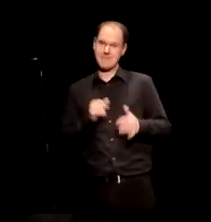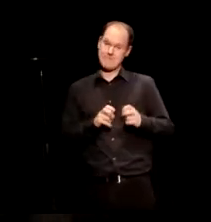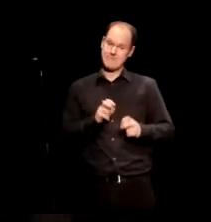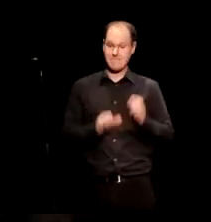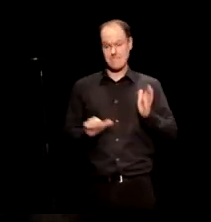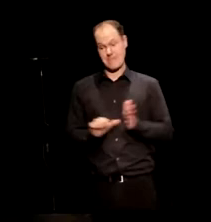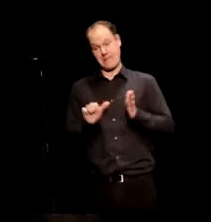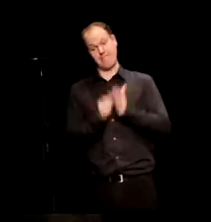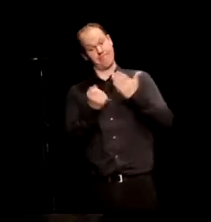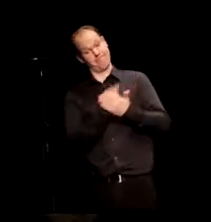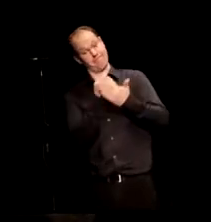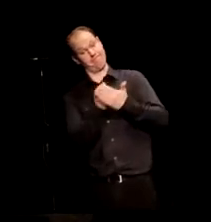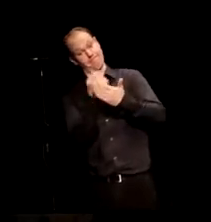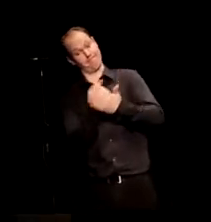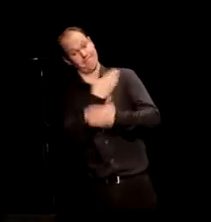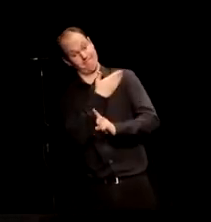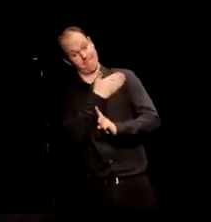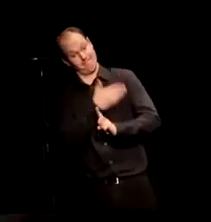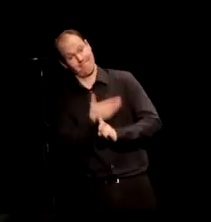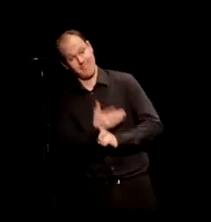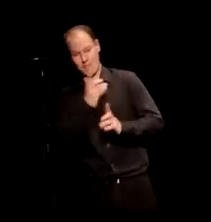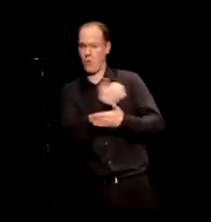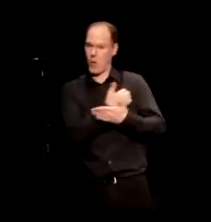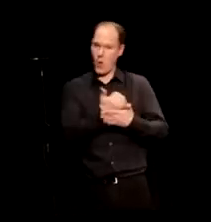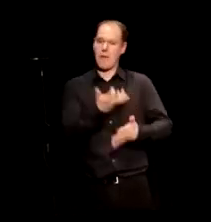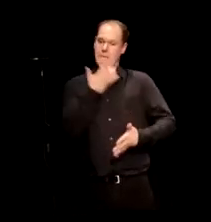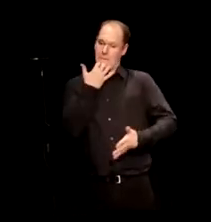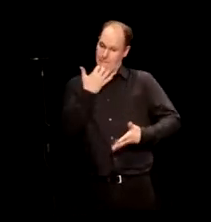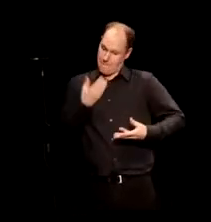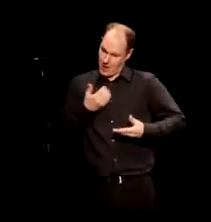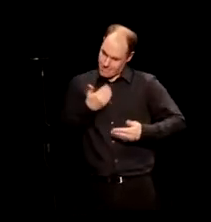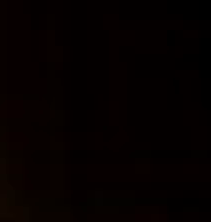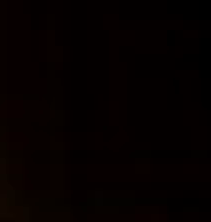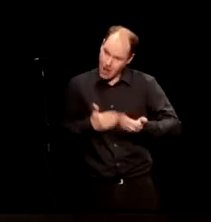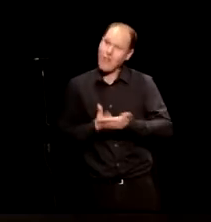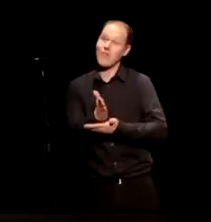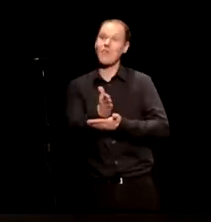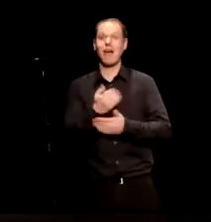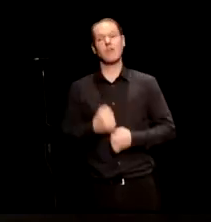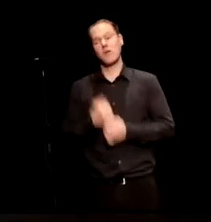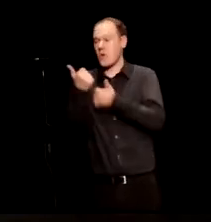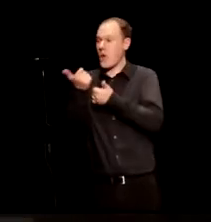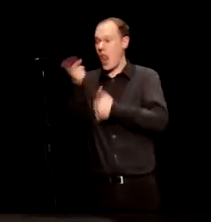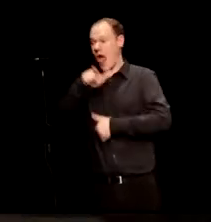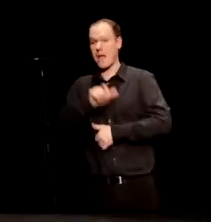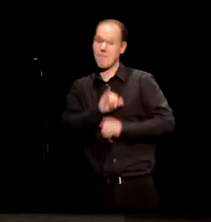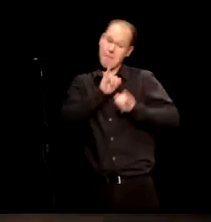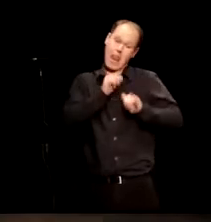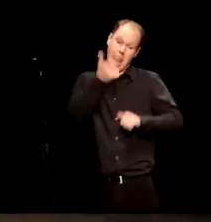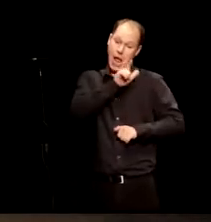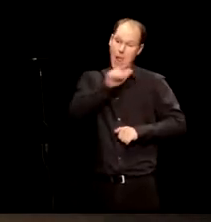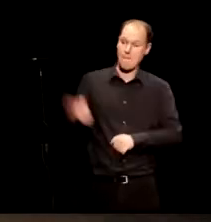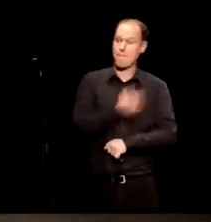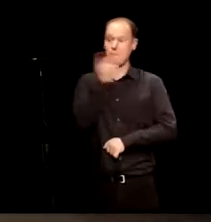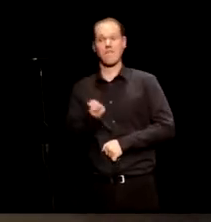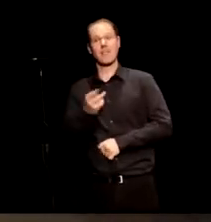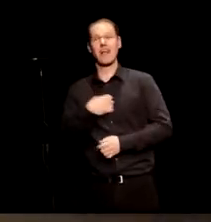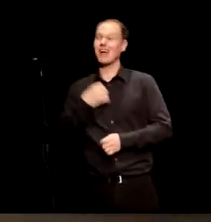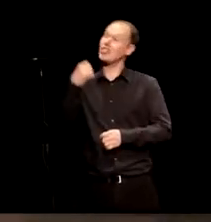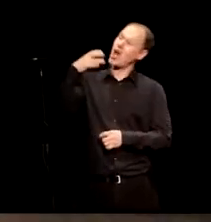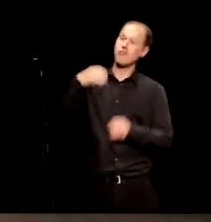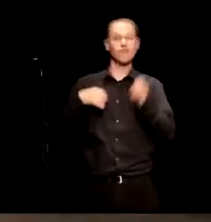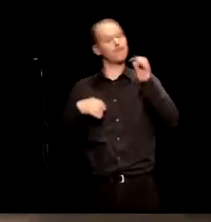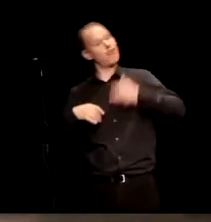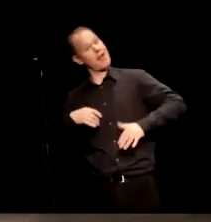at times, I'll admit, but we've always managed to pull through. We've had our good luck and our bad luck, our sunshine and